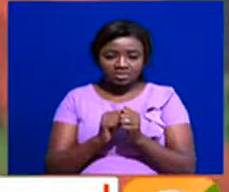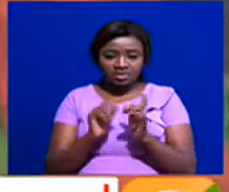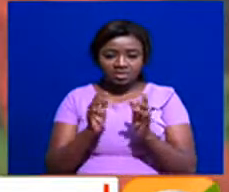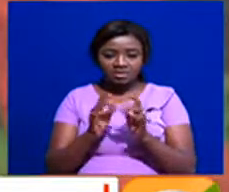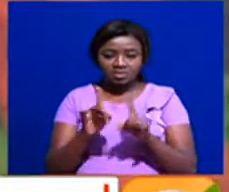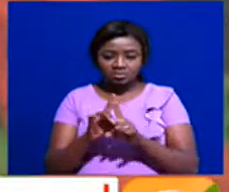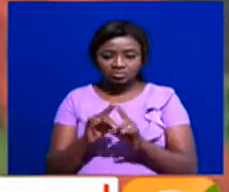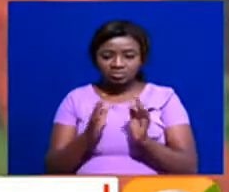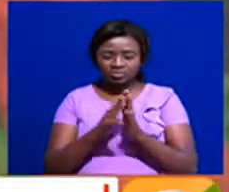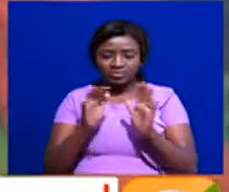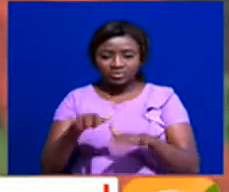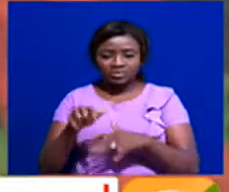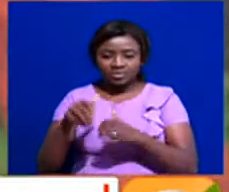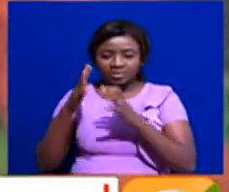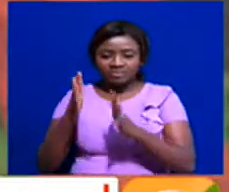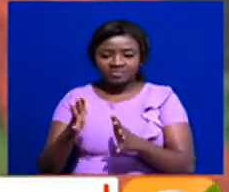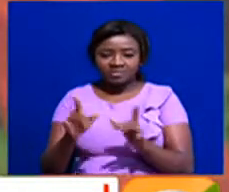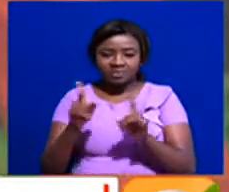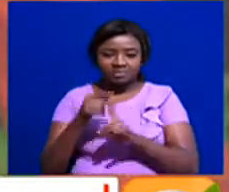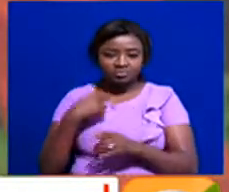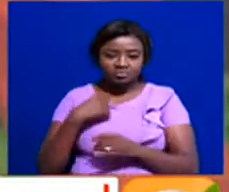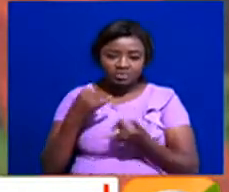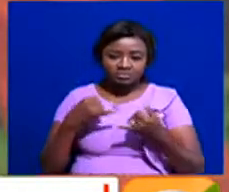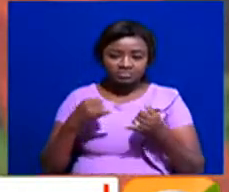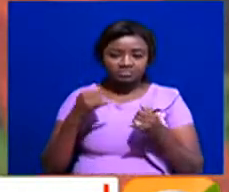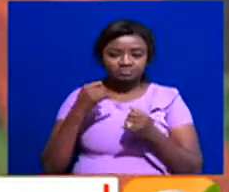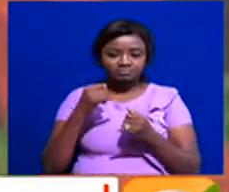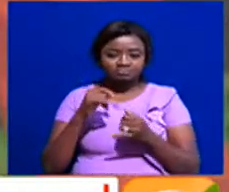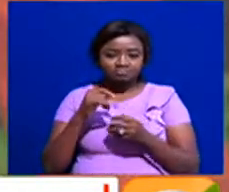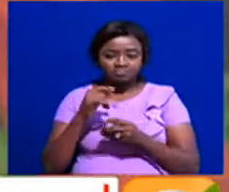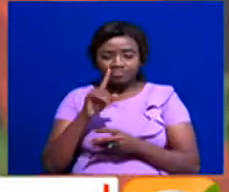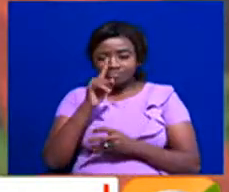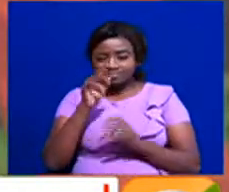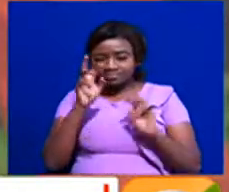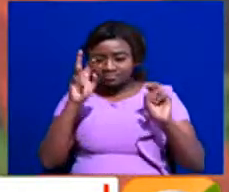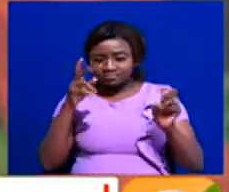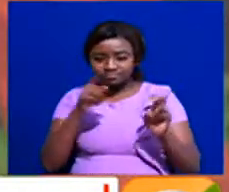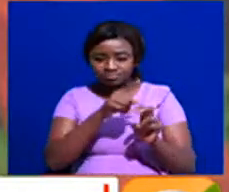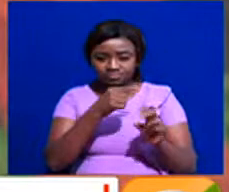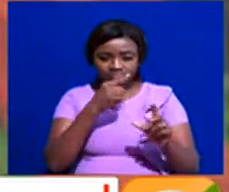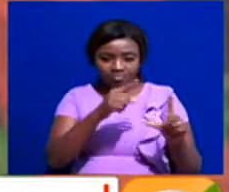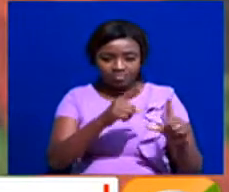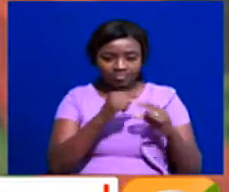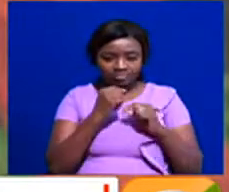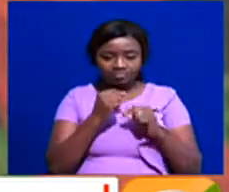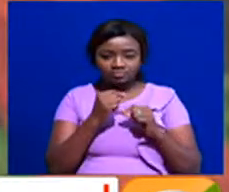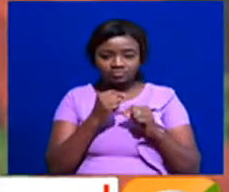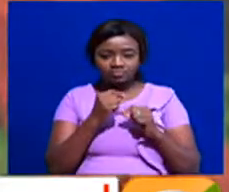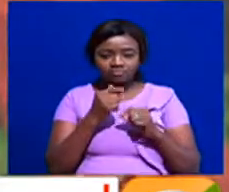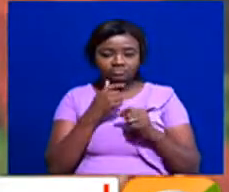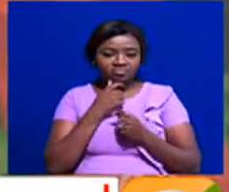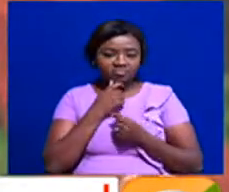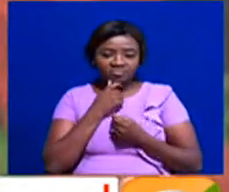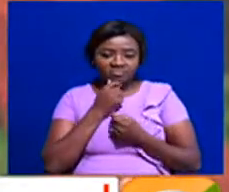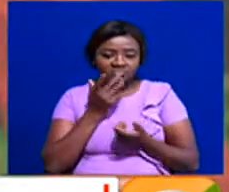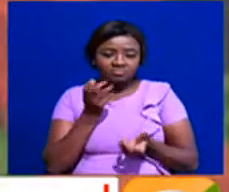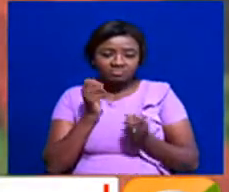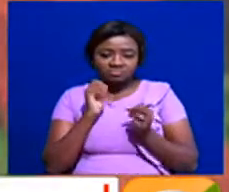And therefore, I think one of the issues that we have raised is the question of, so with all